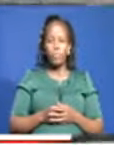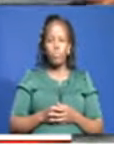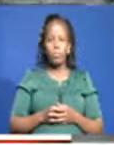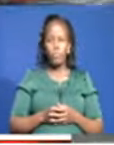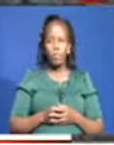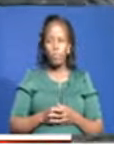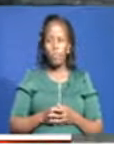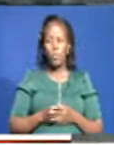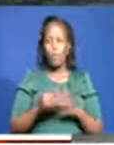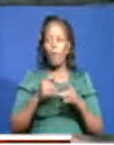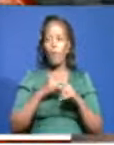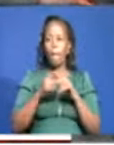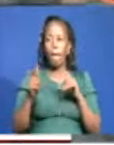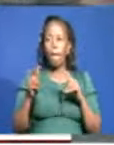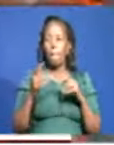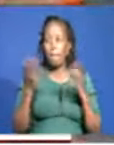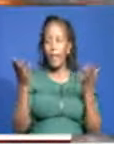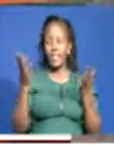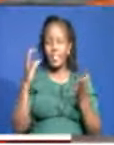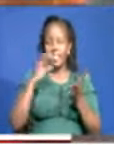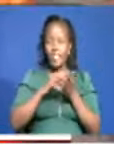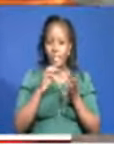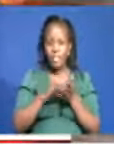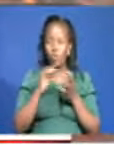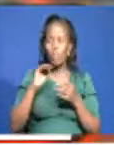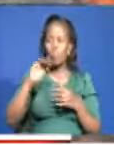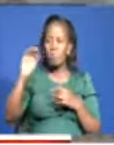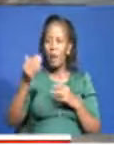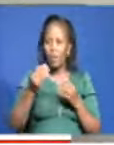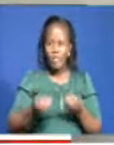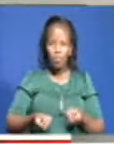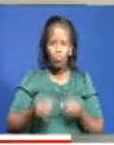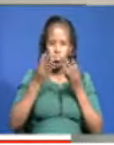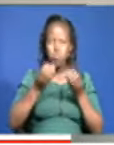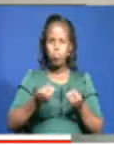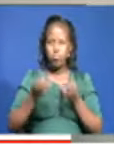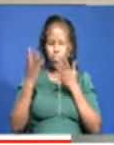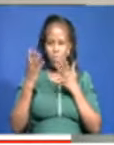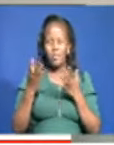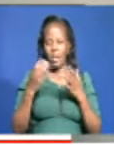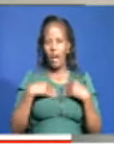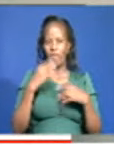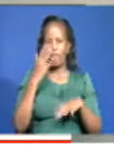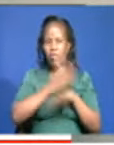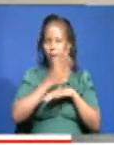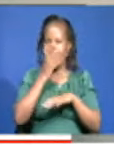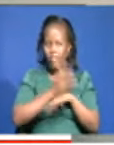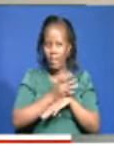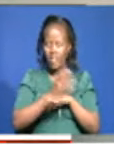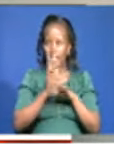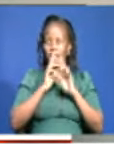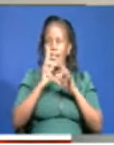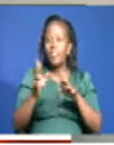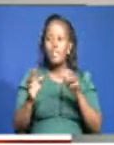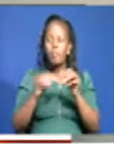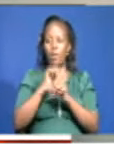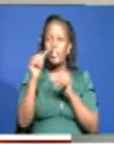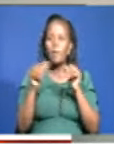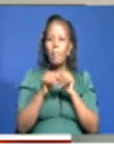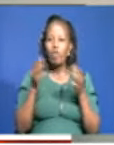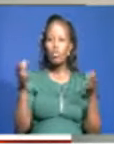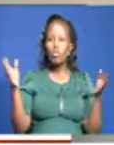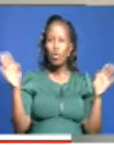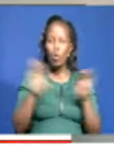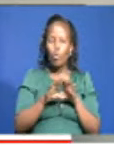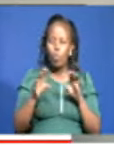But with the case of volcanic eruption turning into a wild goose chase, reports on the closure of the Hilton Hotel are